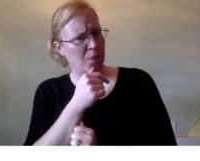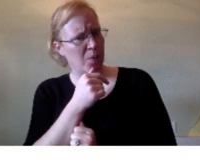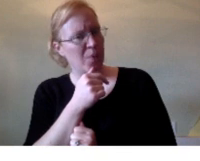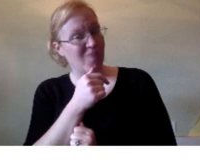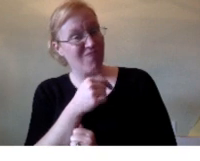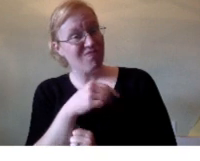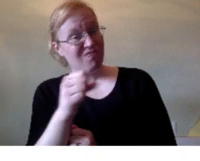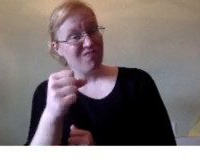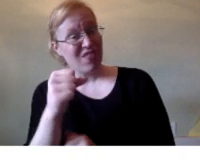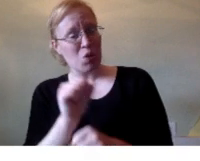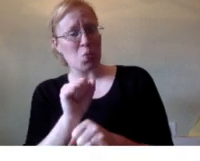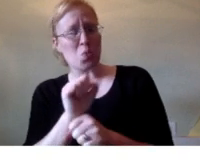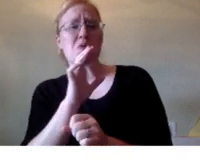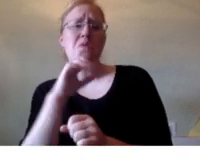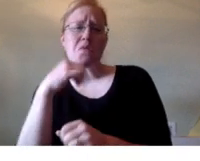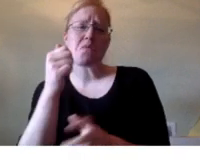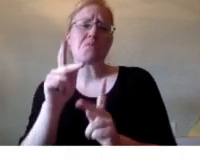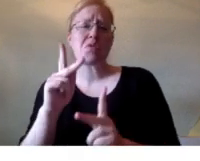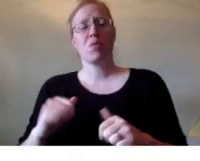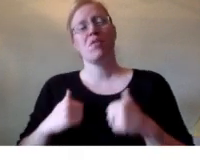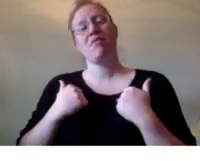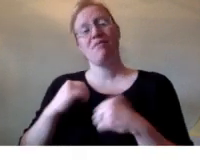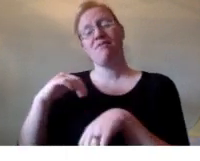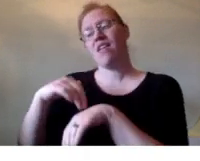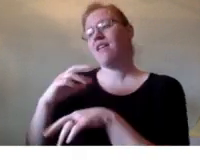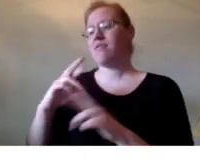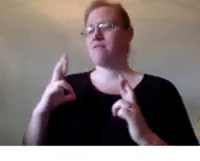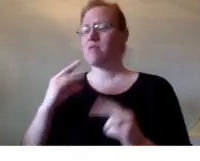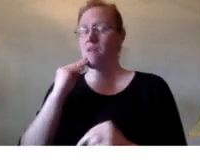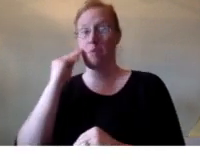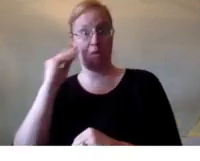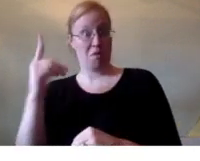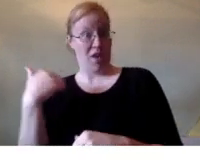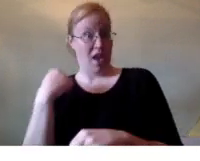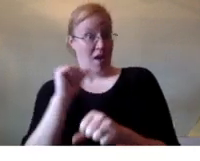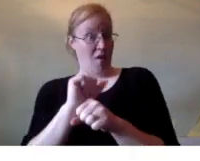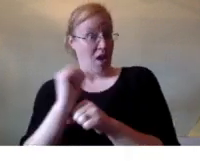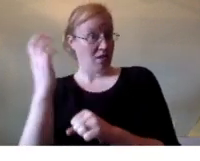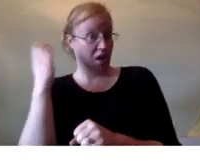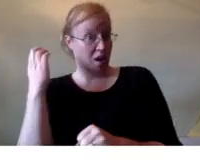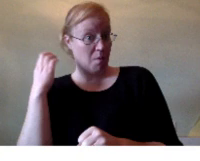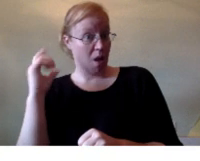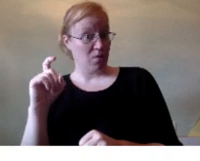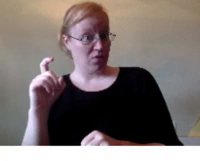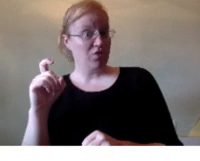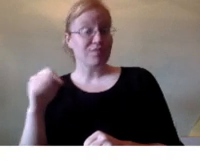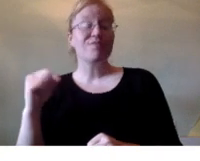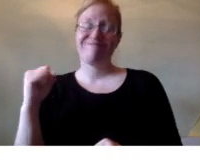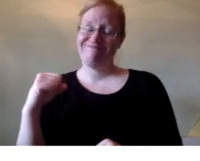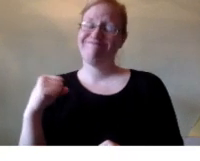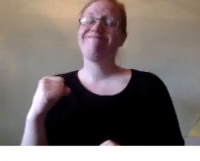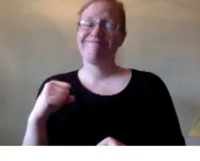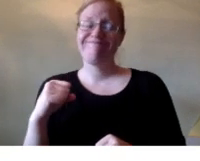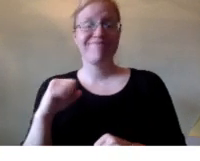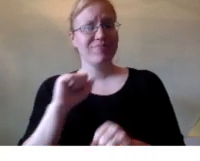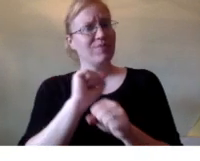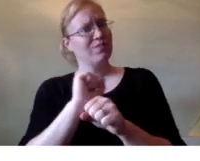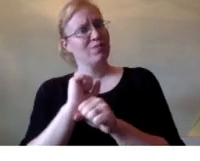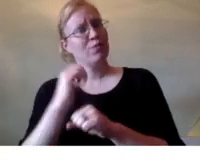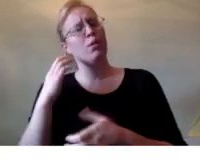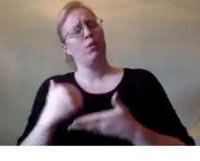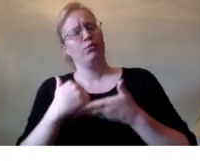Yeah, she was working with some older people who lived at the retirement home. Did she have a job coach? Yeah, she did. And the job coach